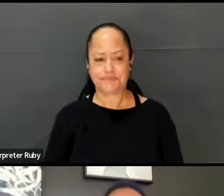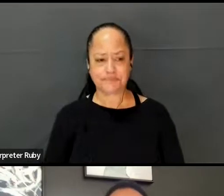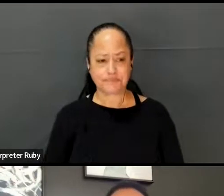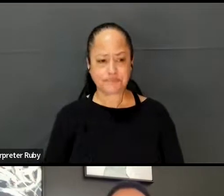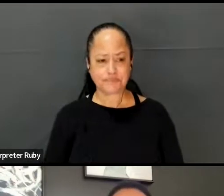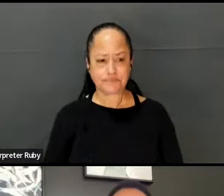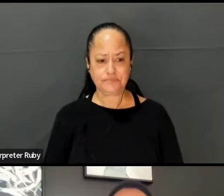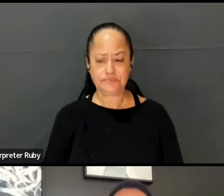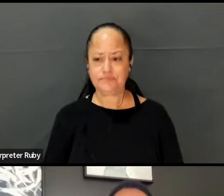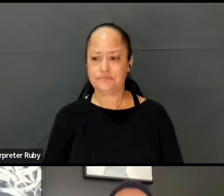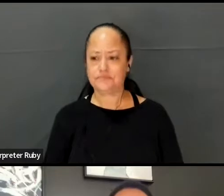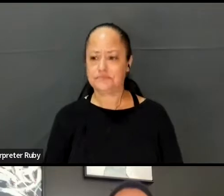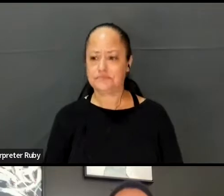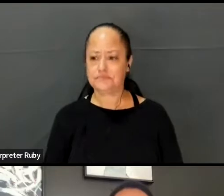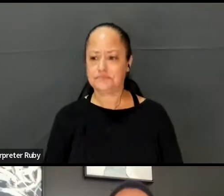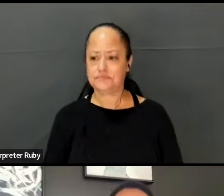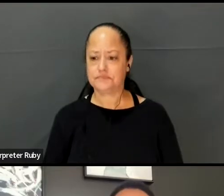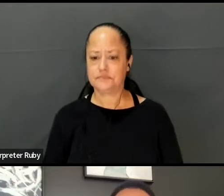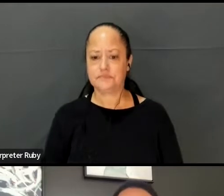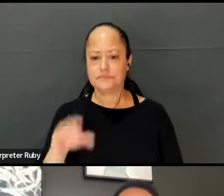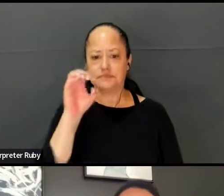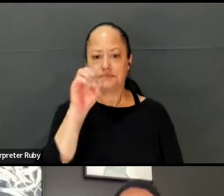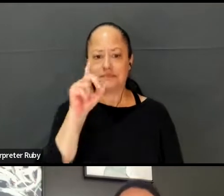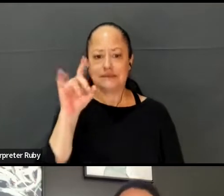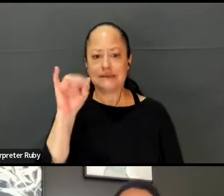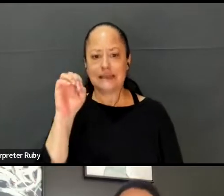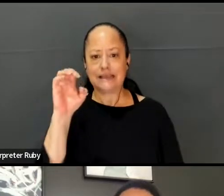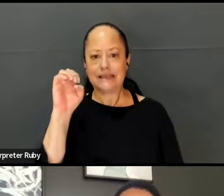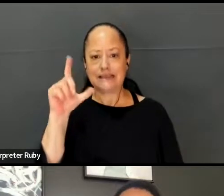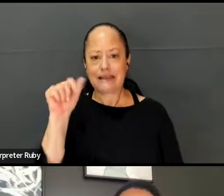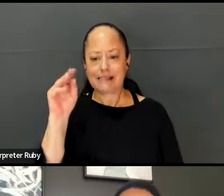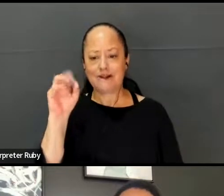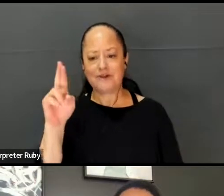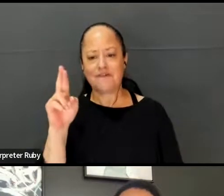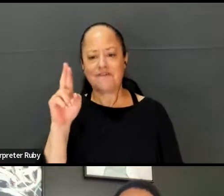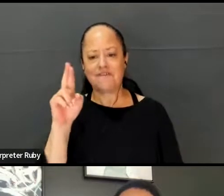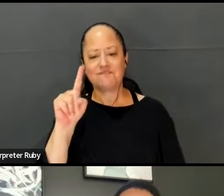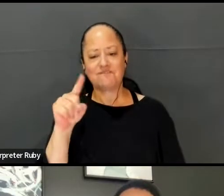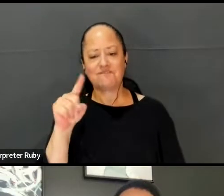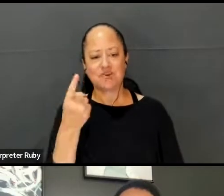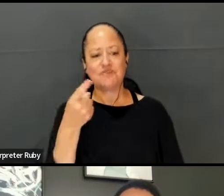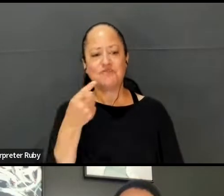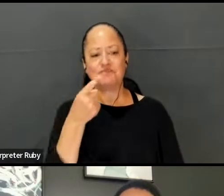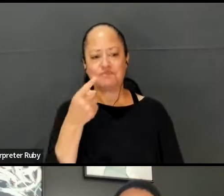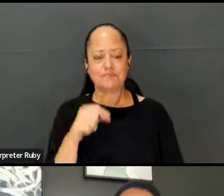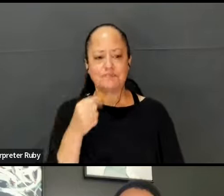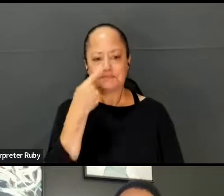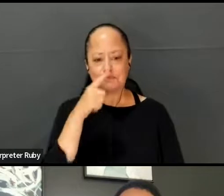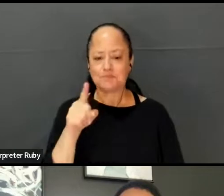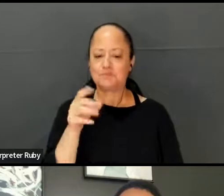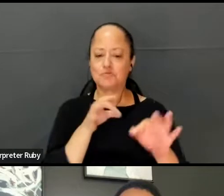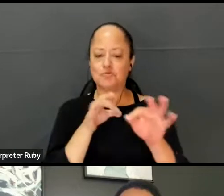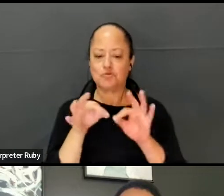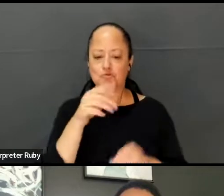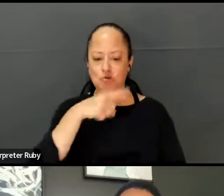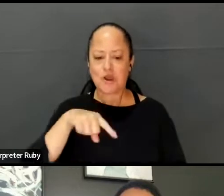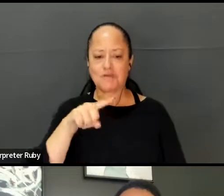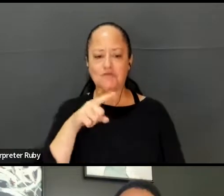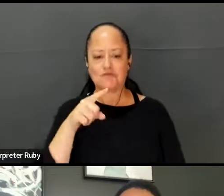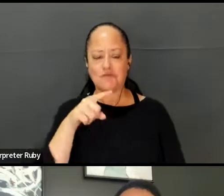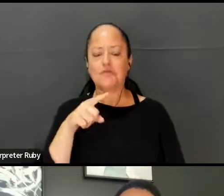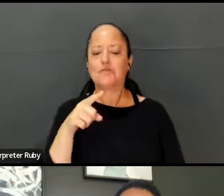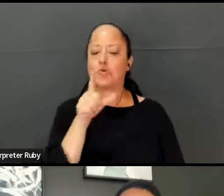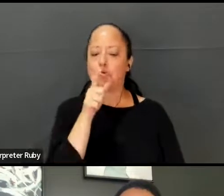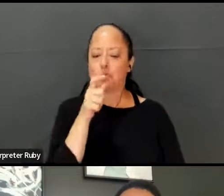Okay, so Eddie and Eleanor, if we could just quickly describe ourselves for anybody who's blind